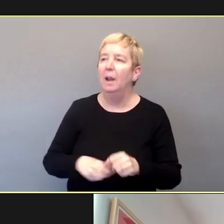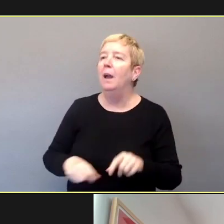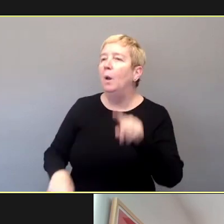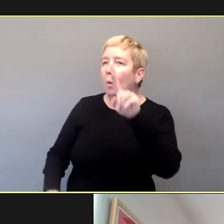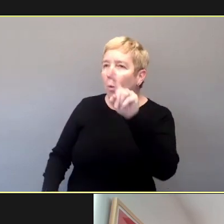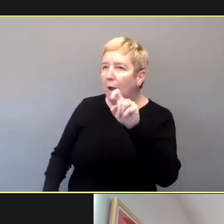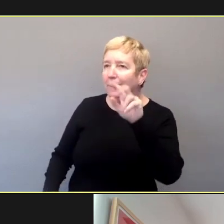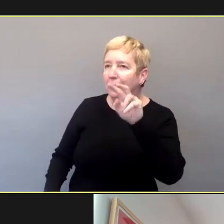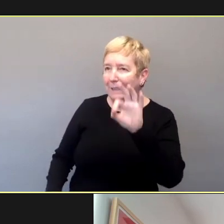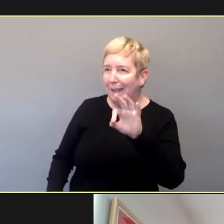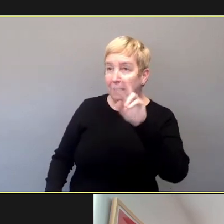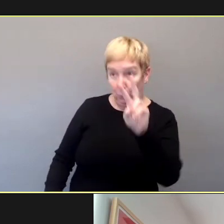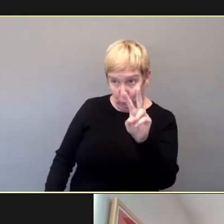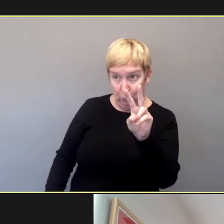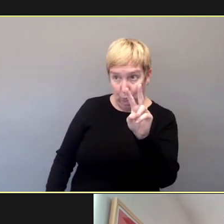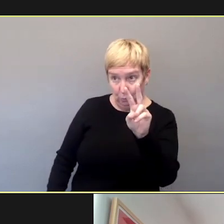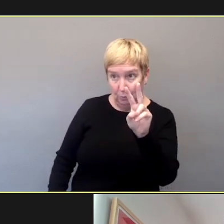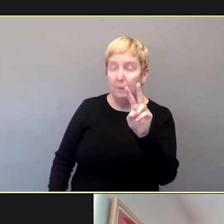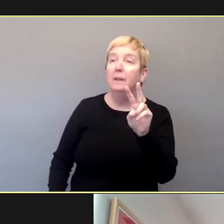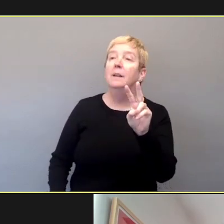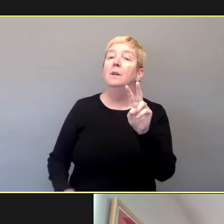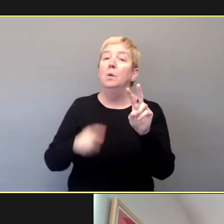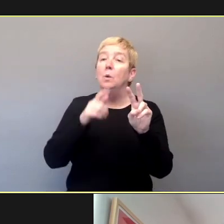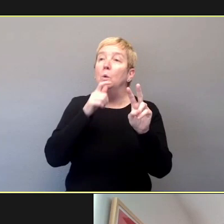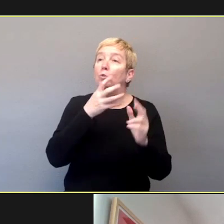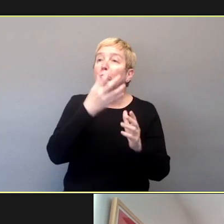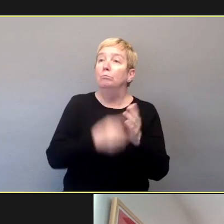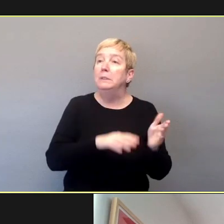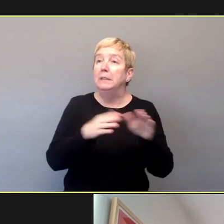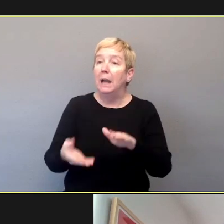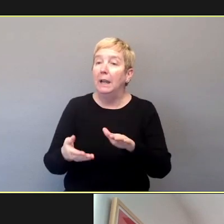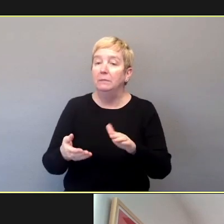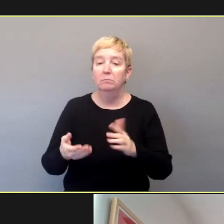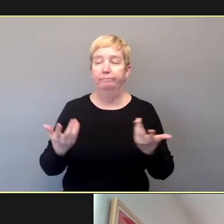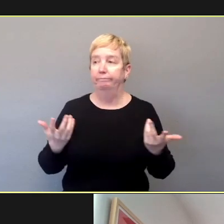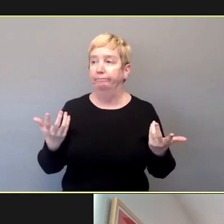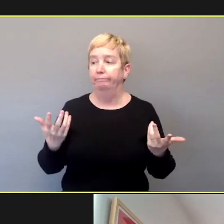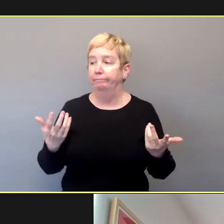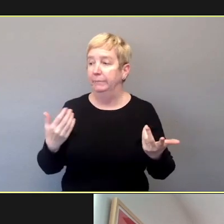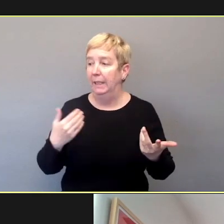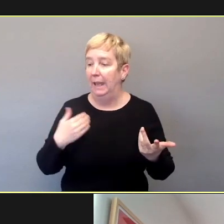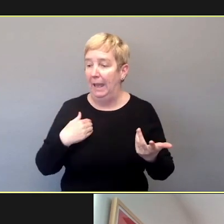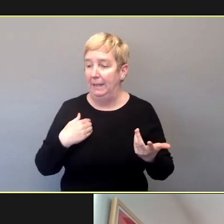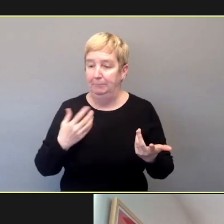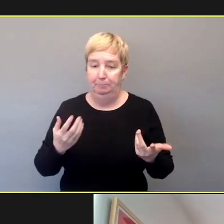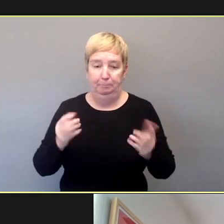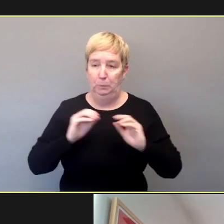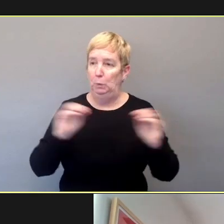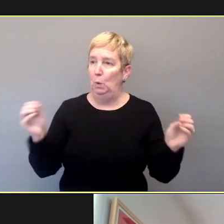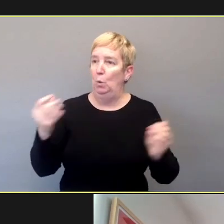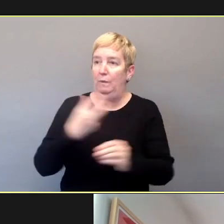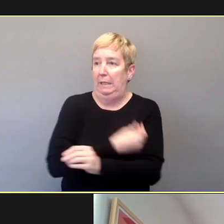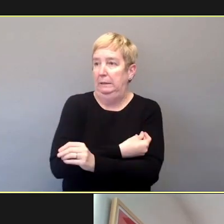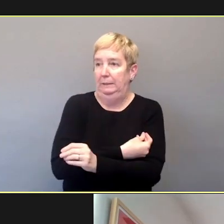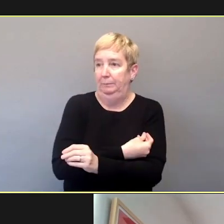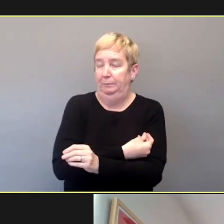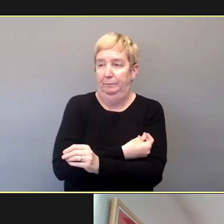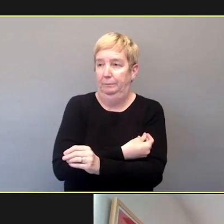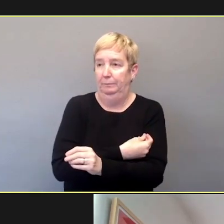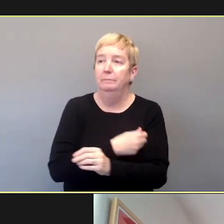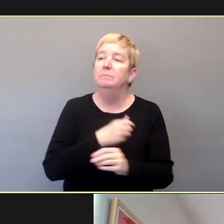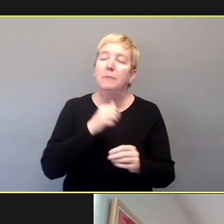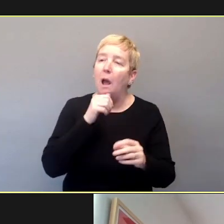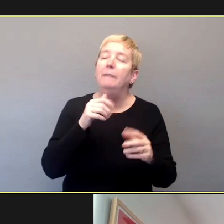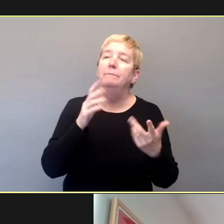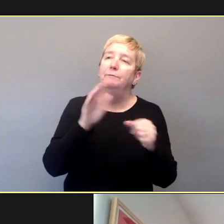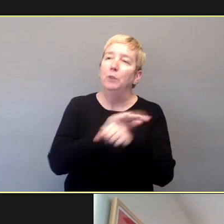192 deaths in those who had were not fully vaccinated. They didn't